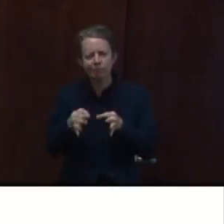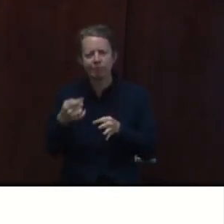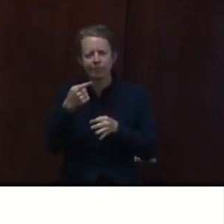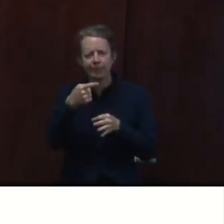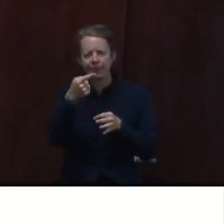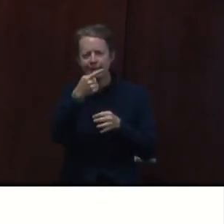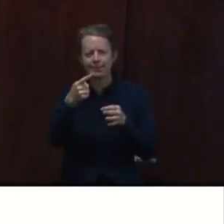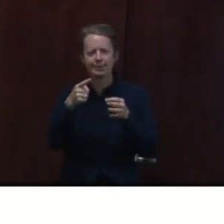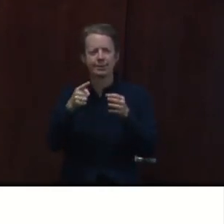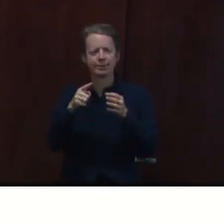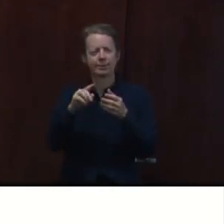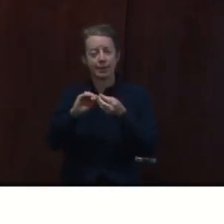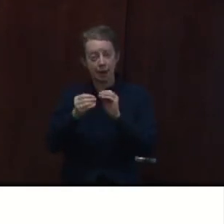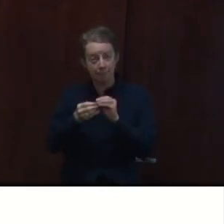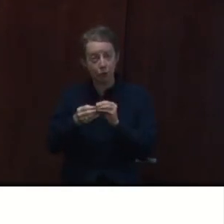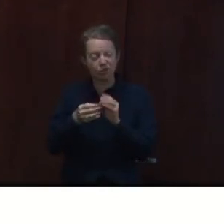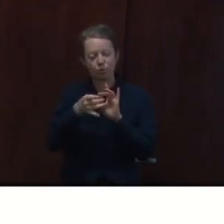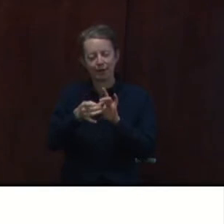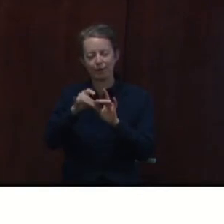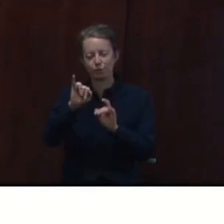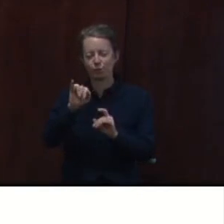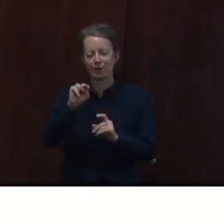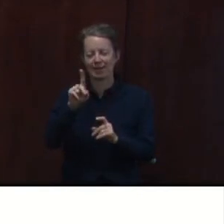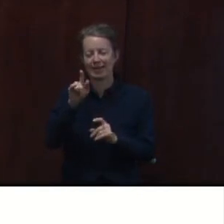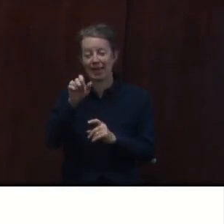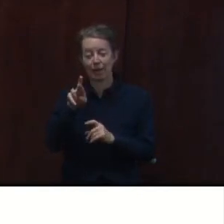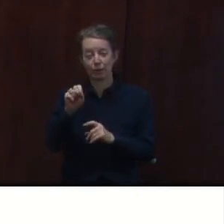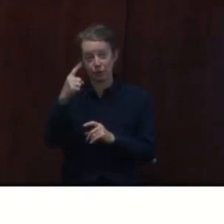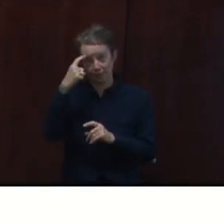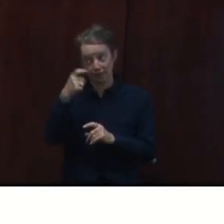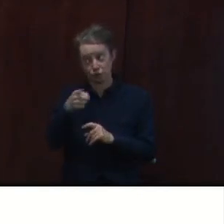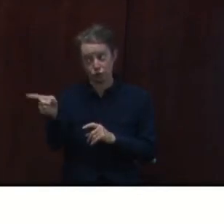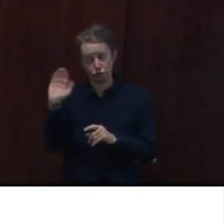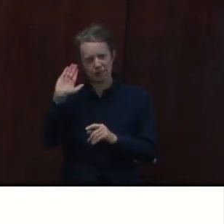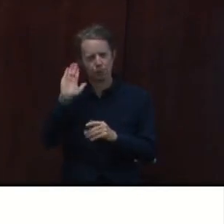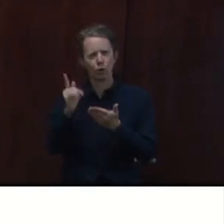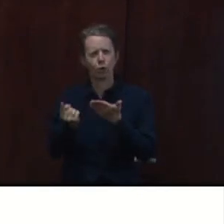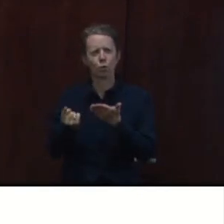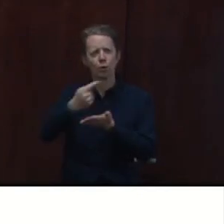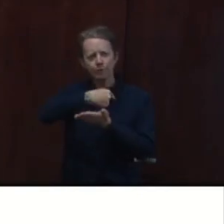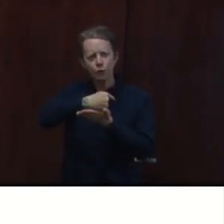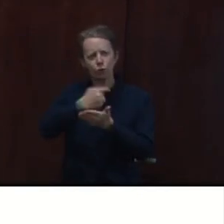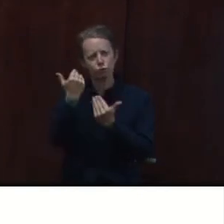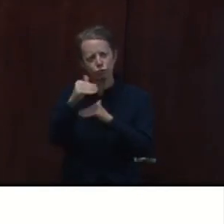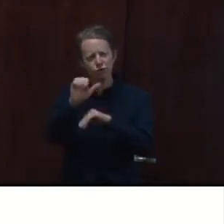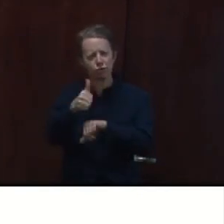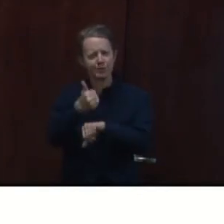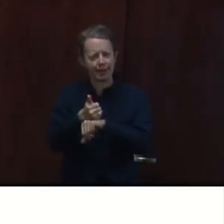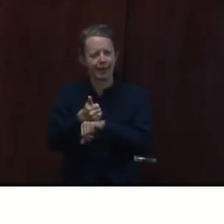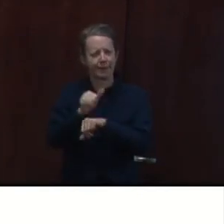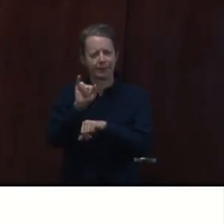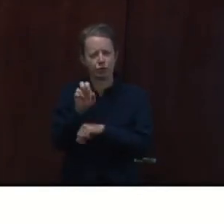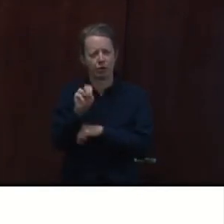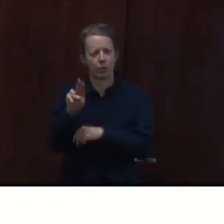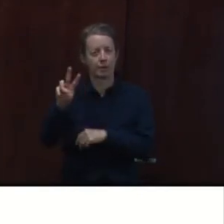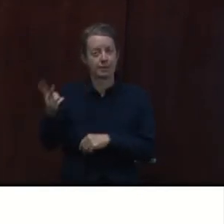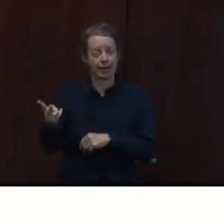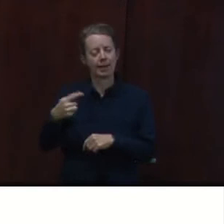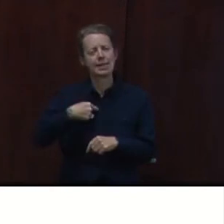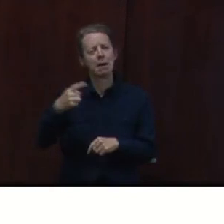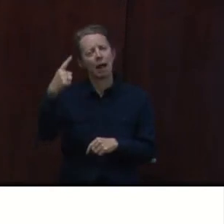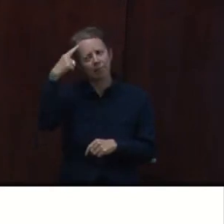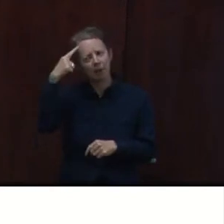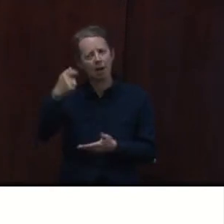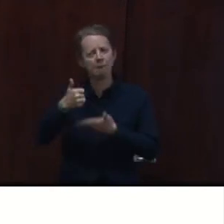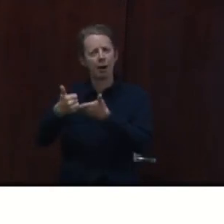given that you are set to review restrictions placed that were effective January 2nd. And I thought it might be more helpful to sort